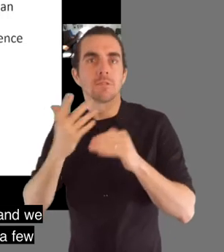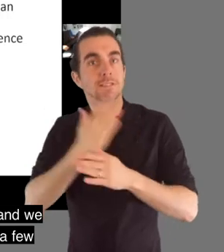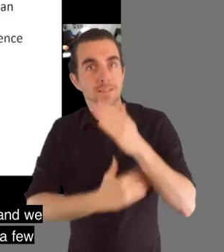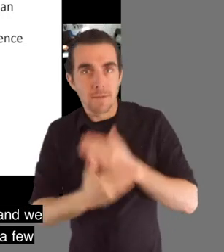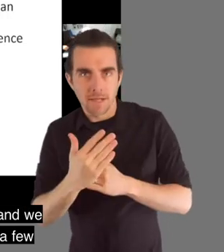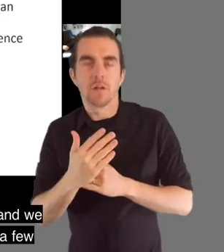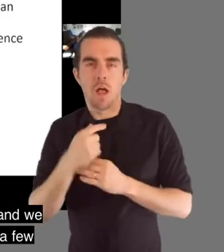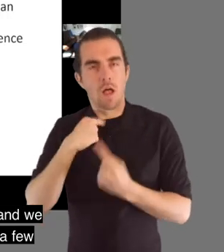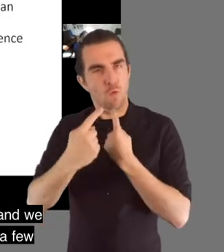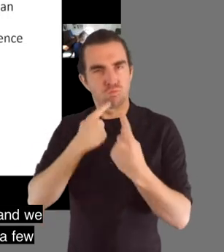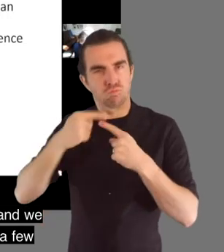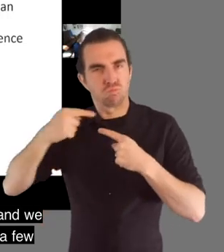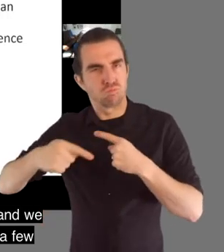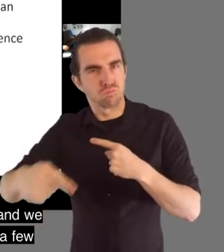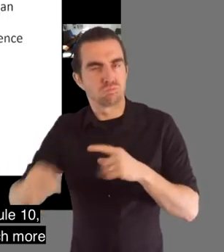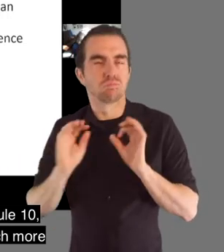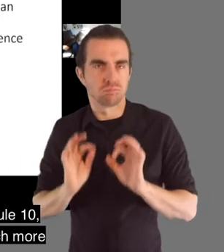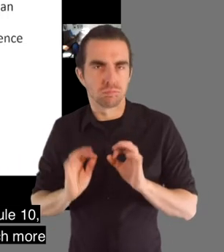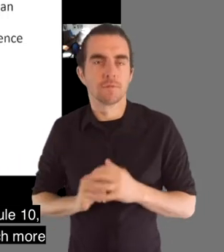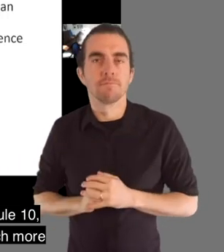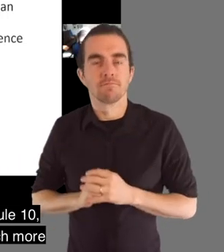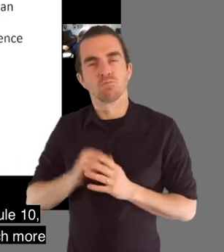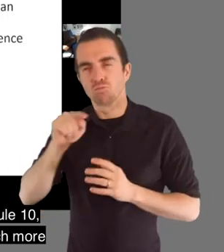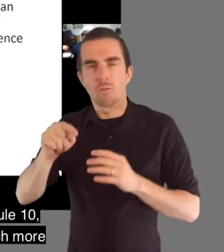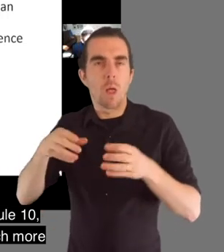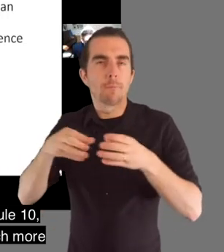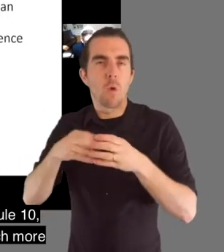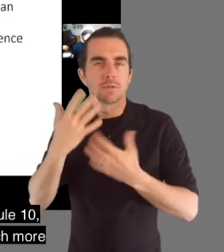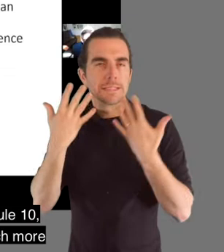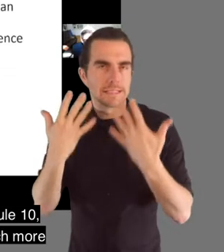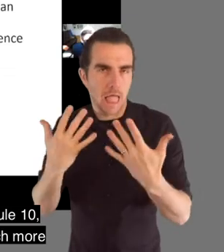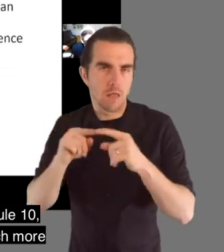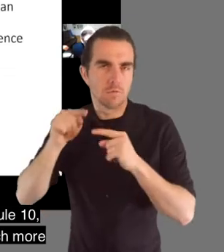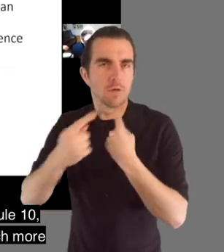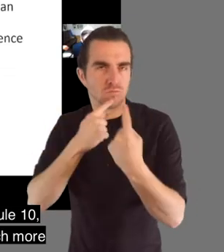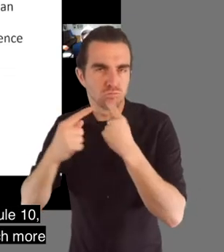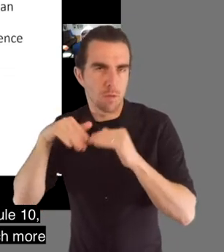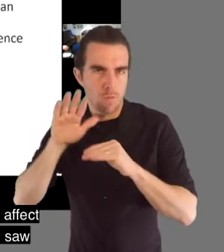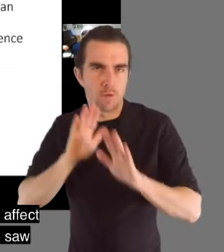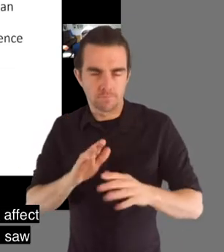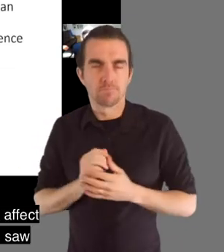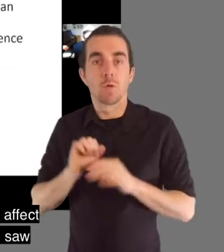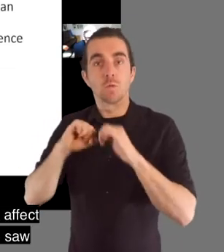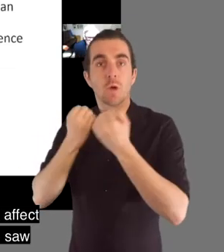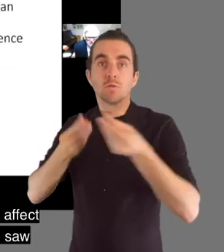on to a module in a few weeks, which will be looking, module 10, which will be looking at that in much more